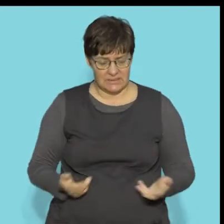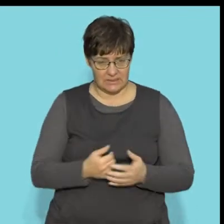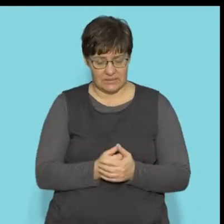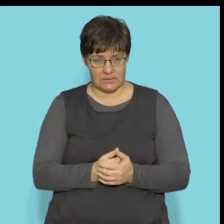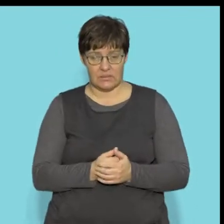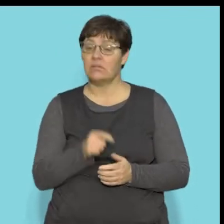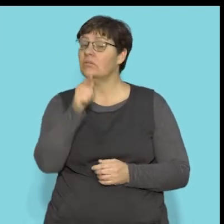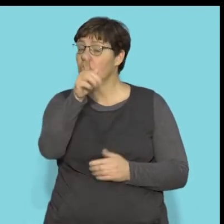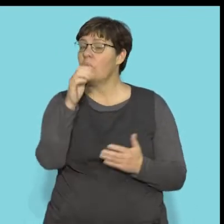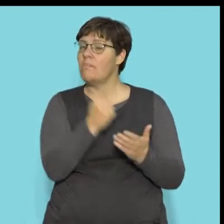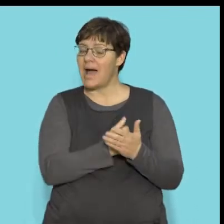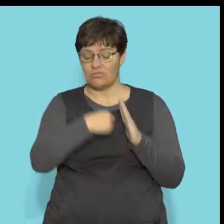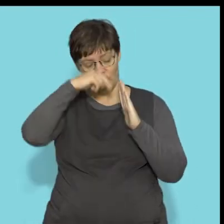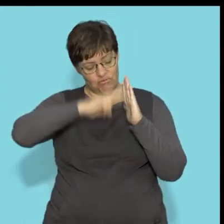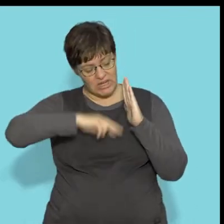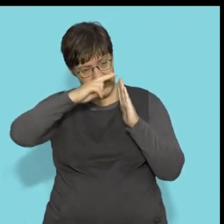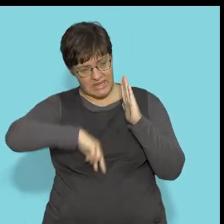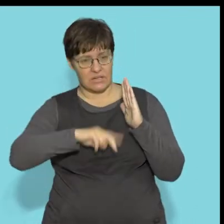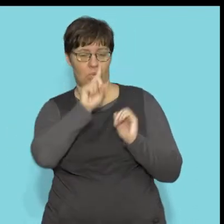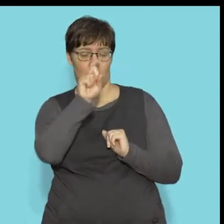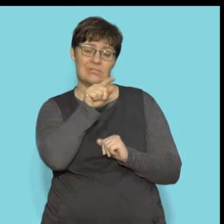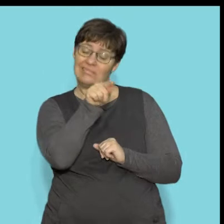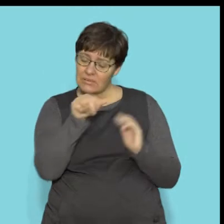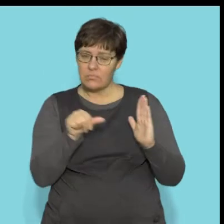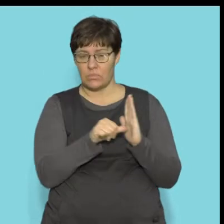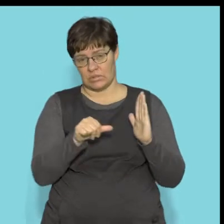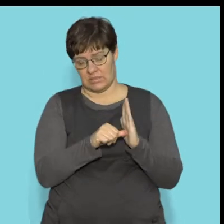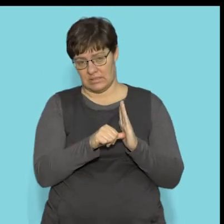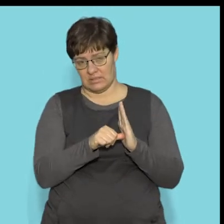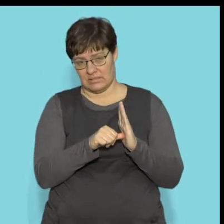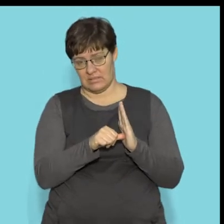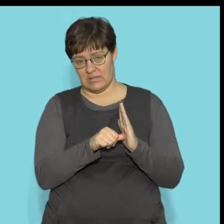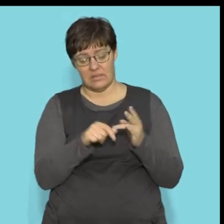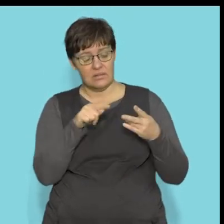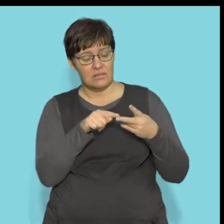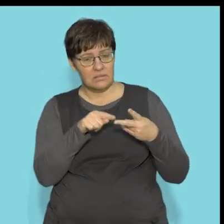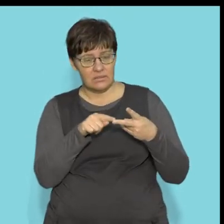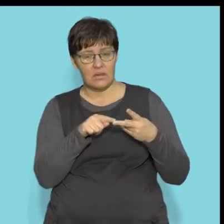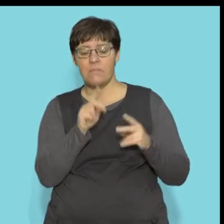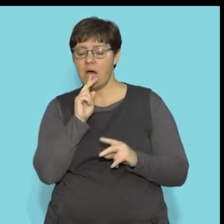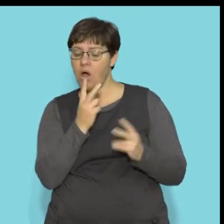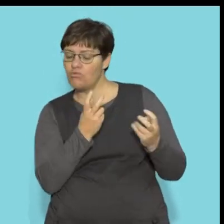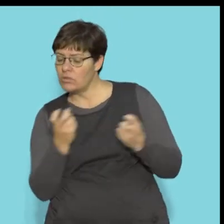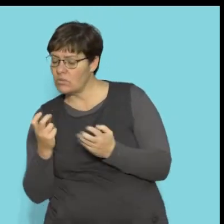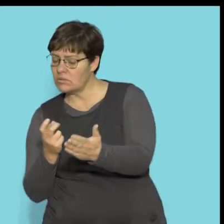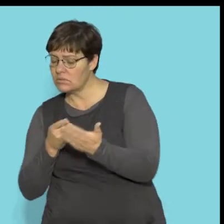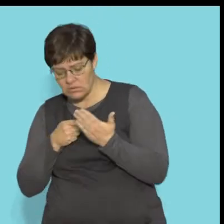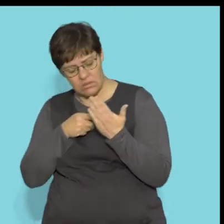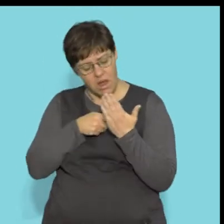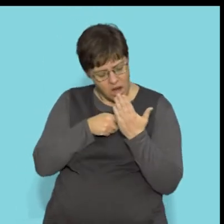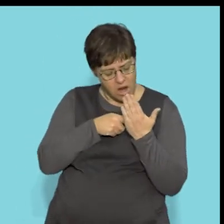Remember, reading the question is essential, and then reading or studying the